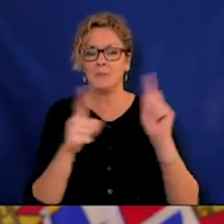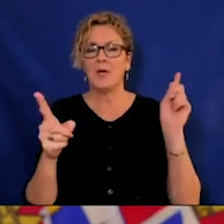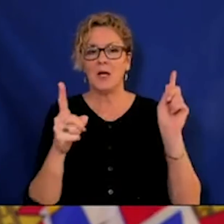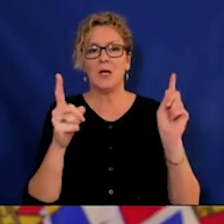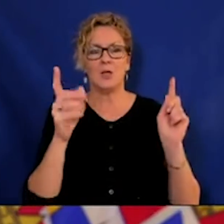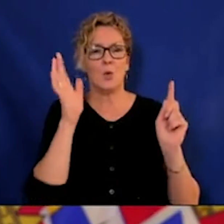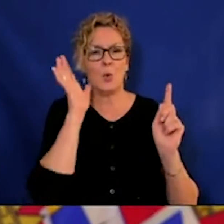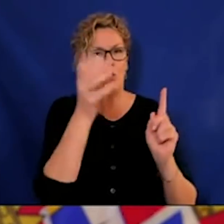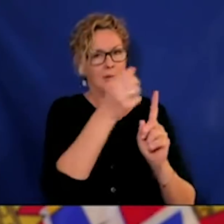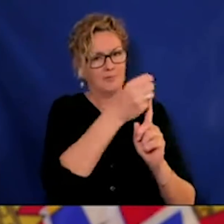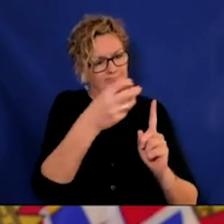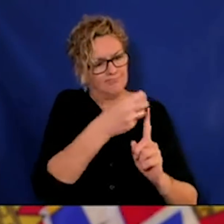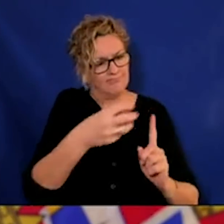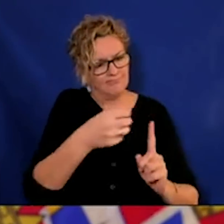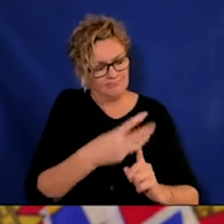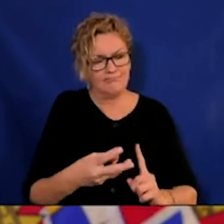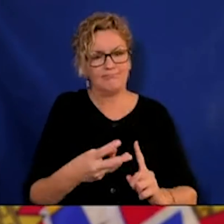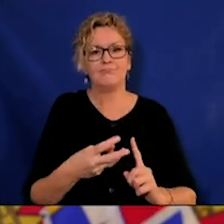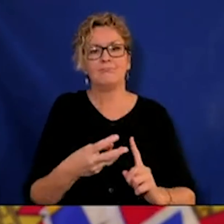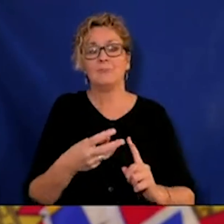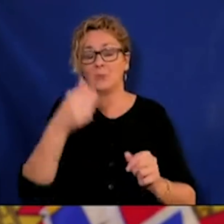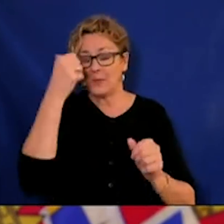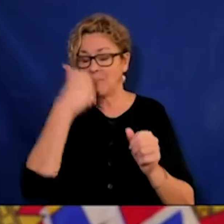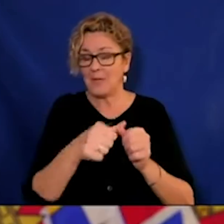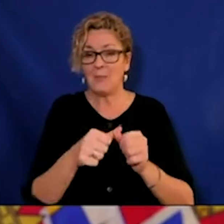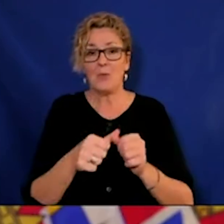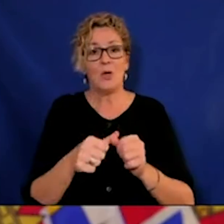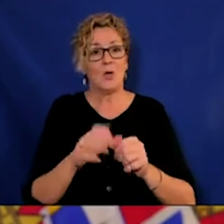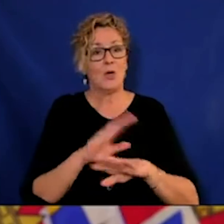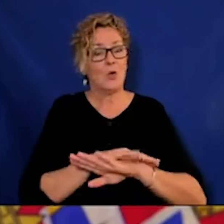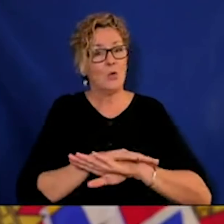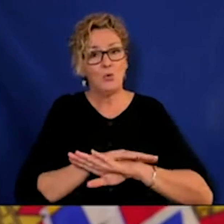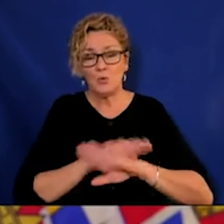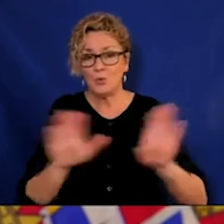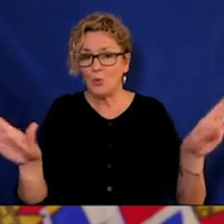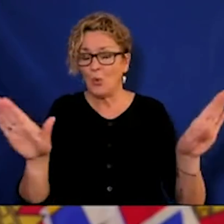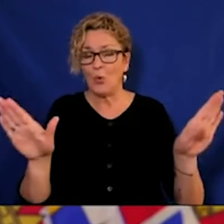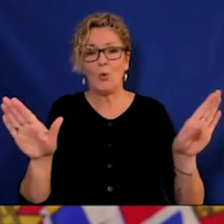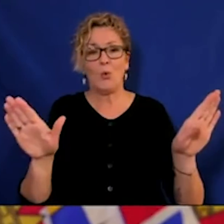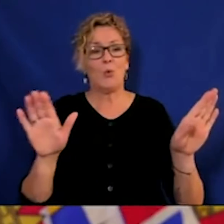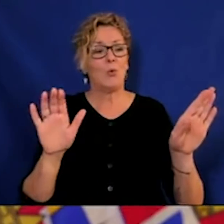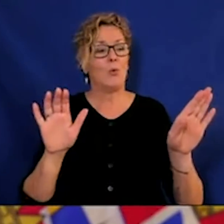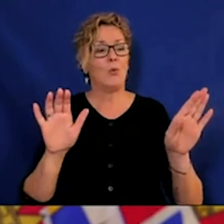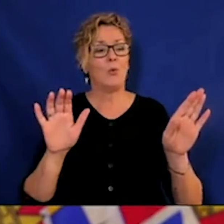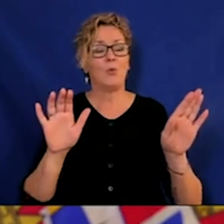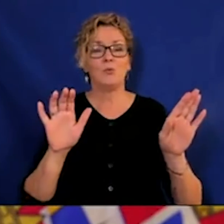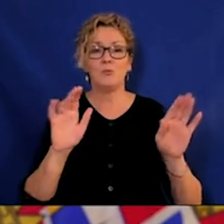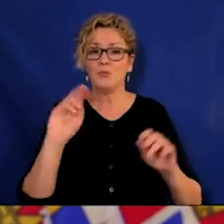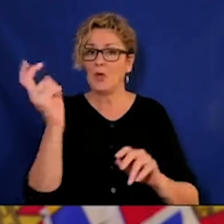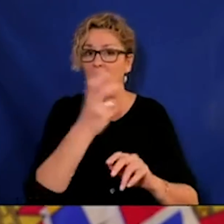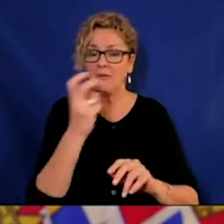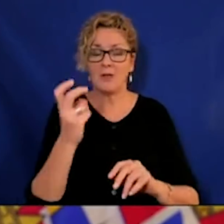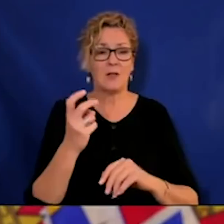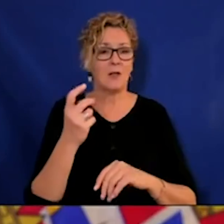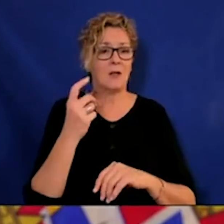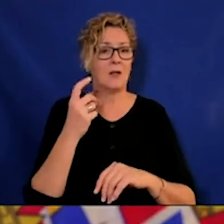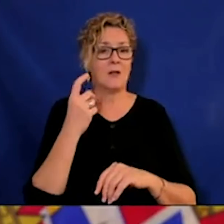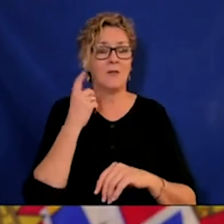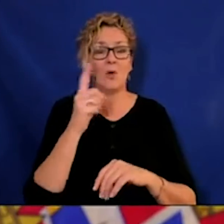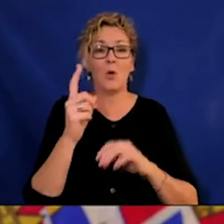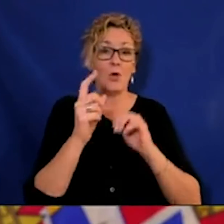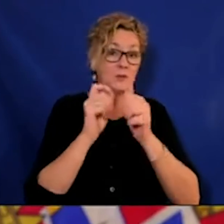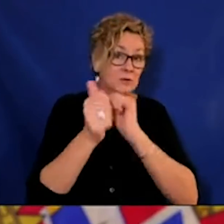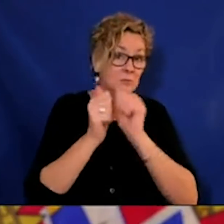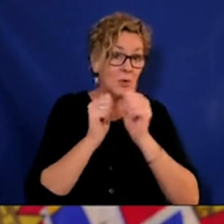are prohibited until next Monday, December 7th, and we are actively looking at what we need to do in